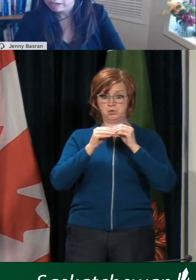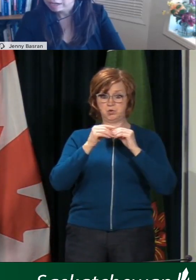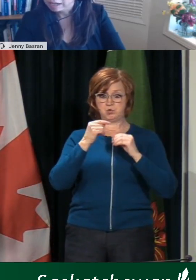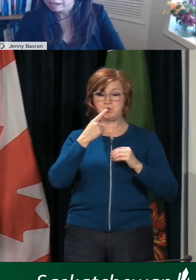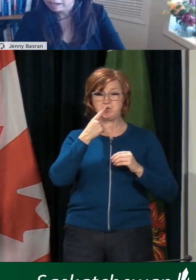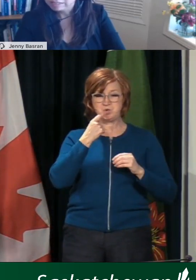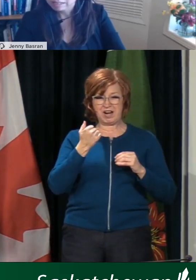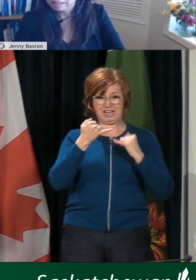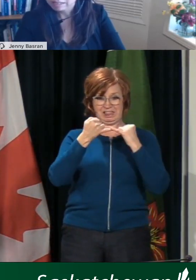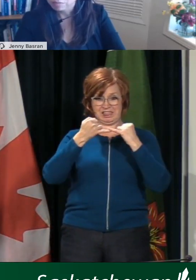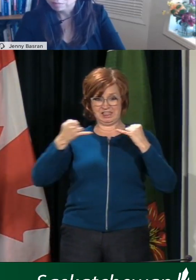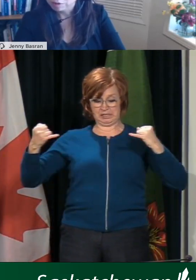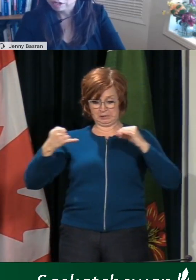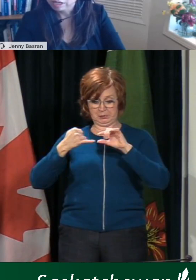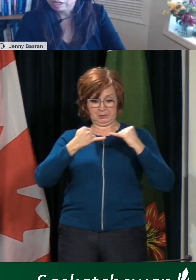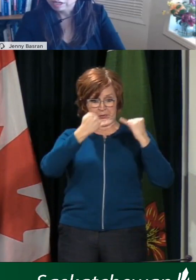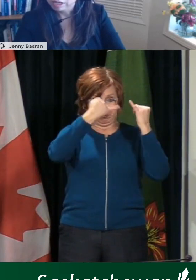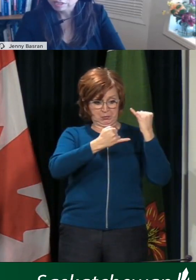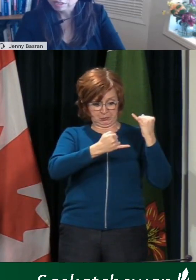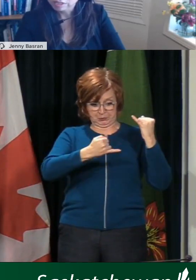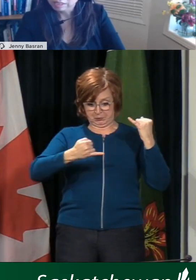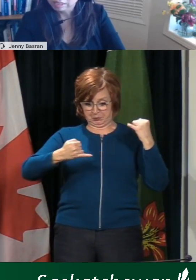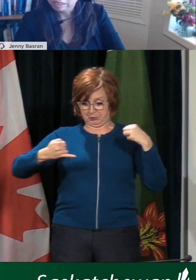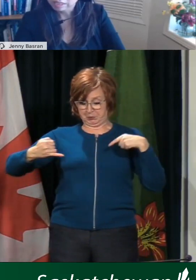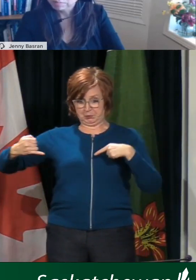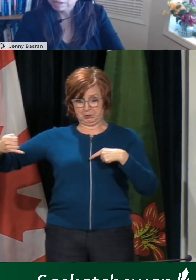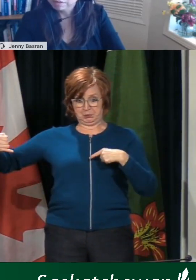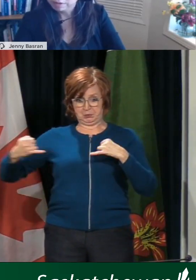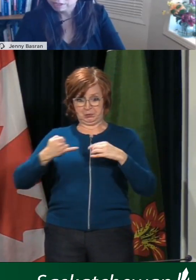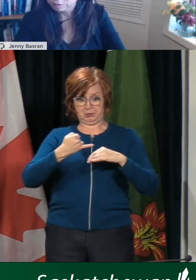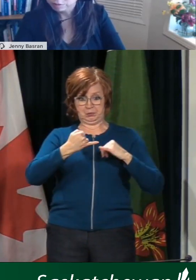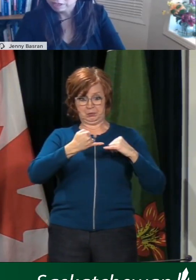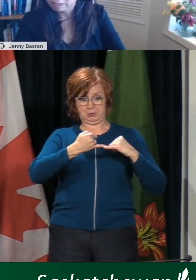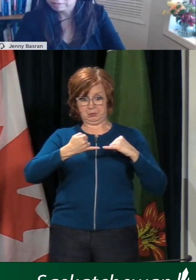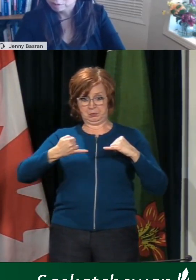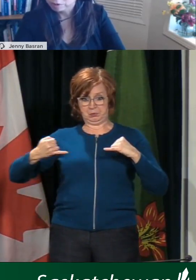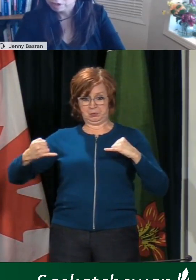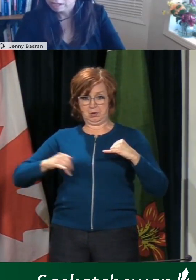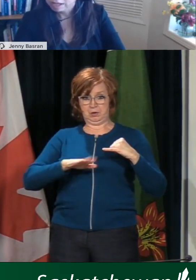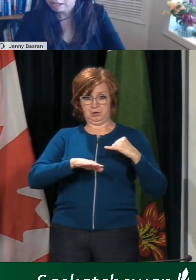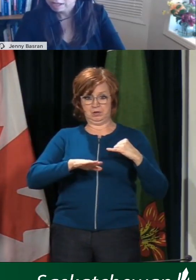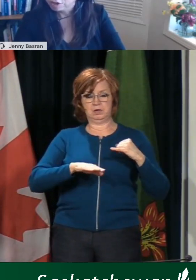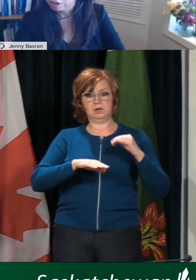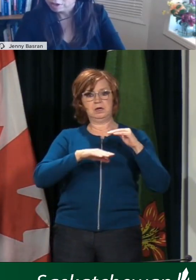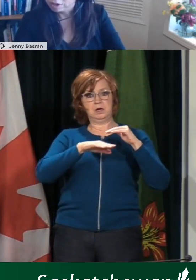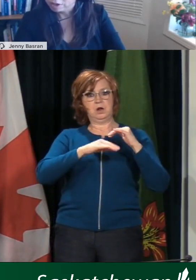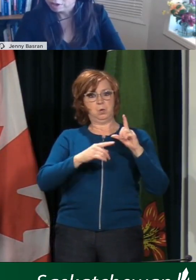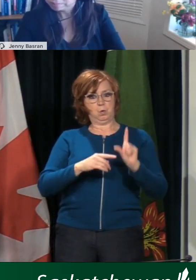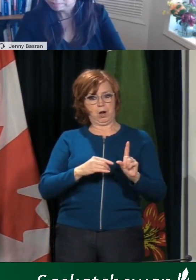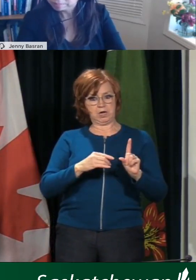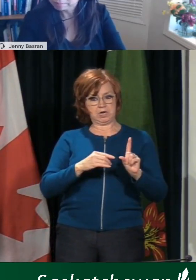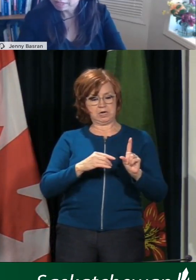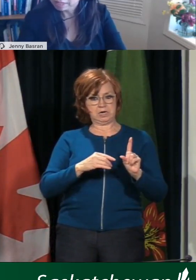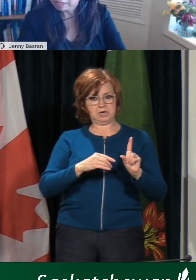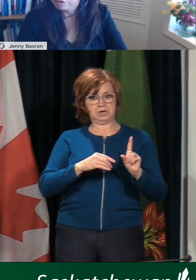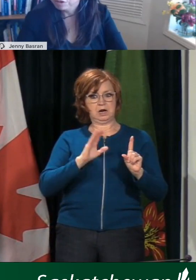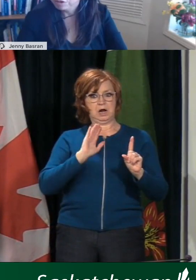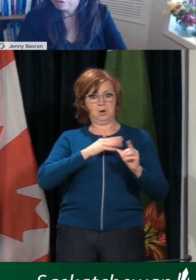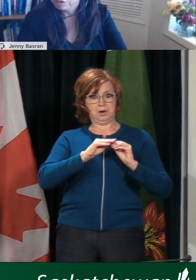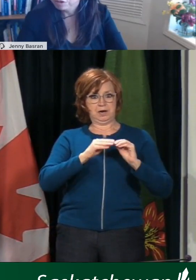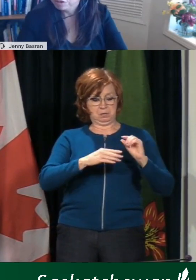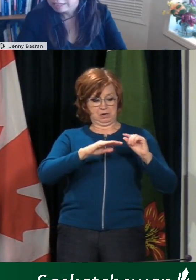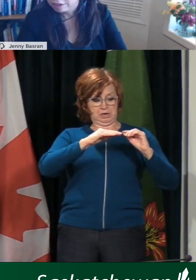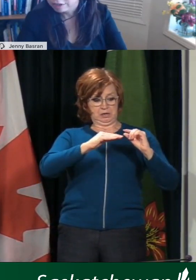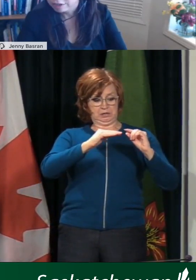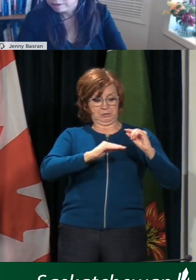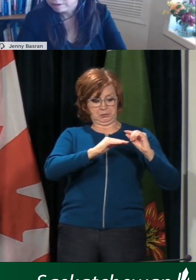line, that's at the 1 mark. And our goal is to really keep that effective reproductive number under 1. And so you can see